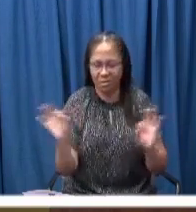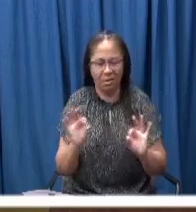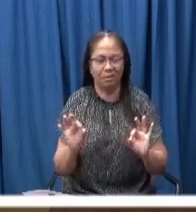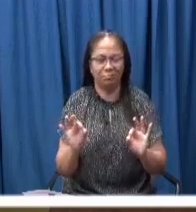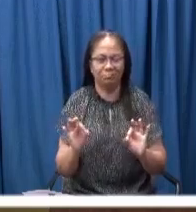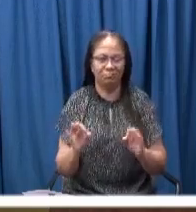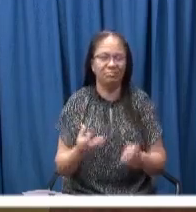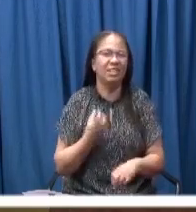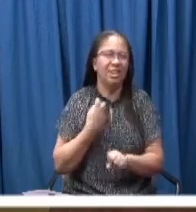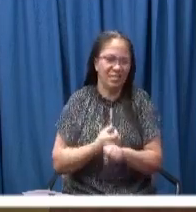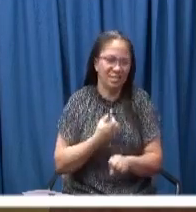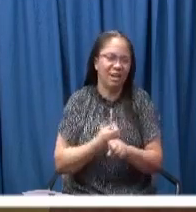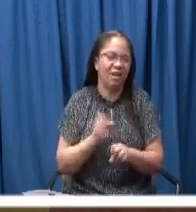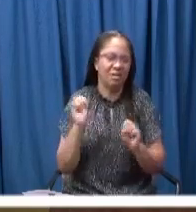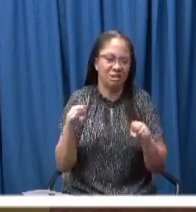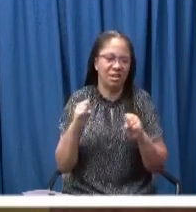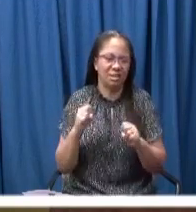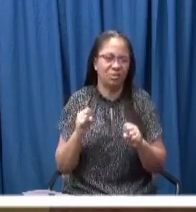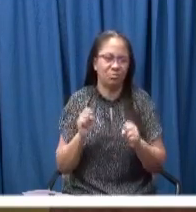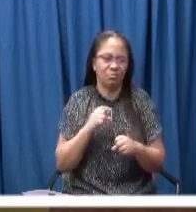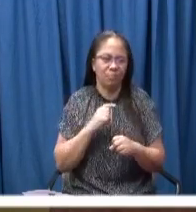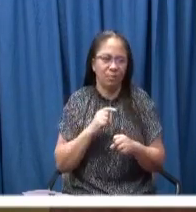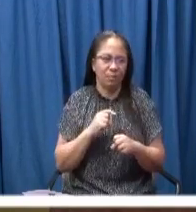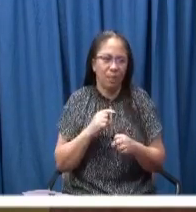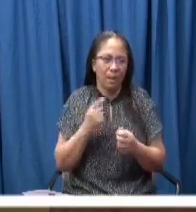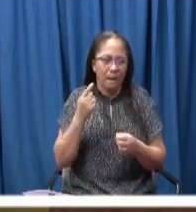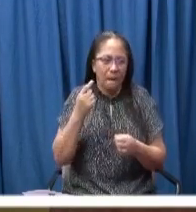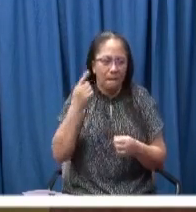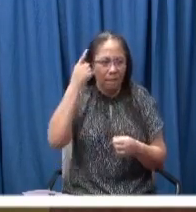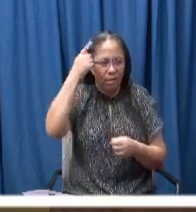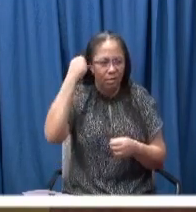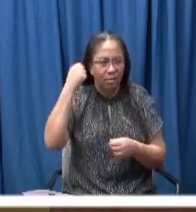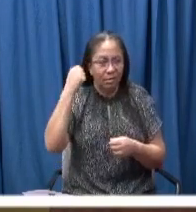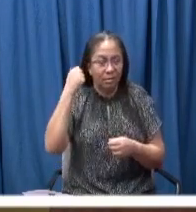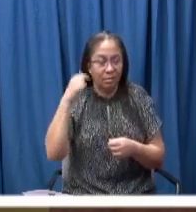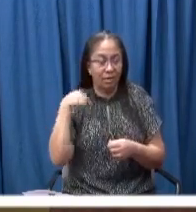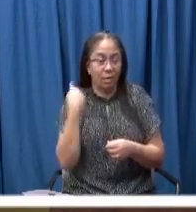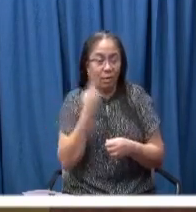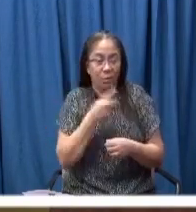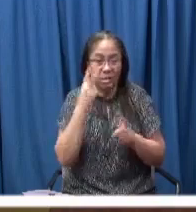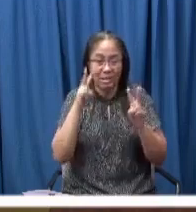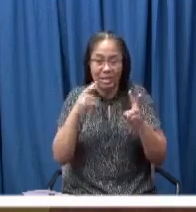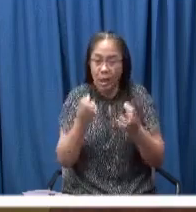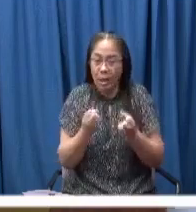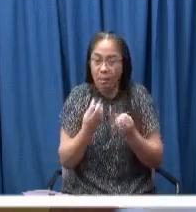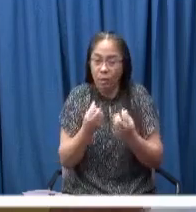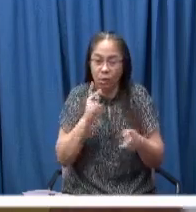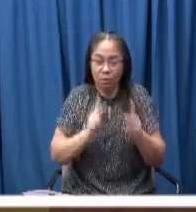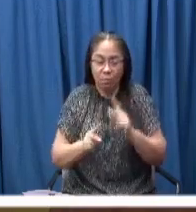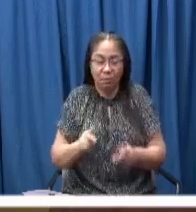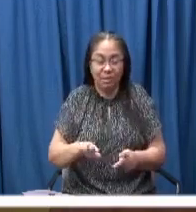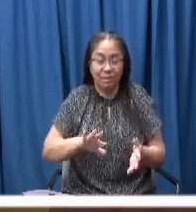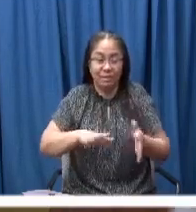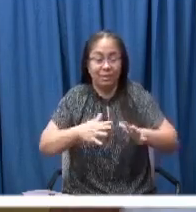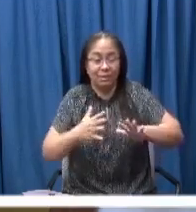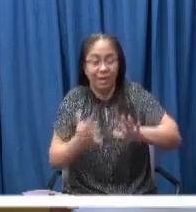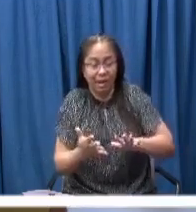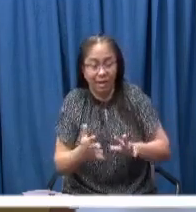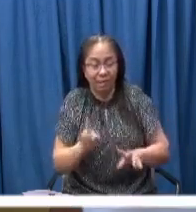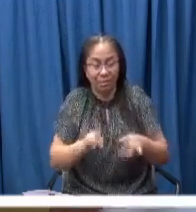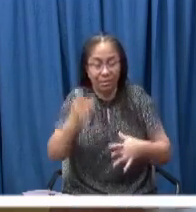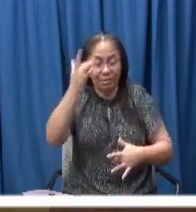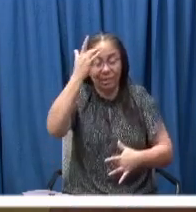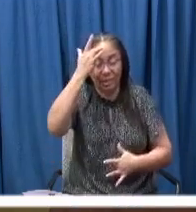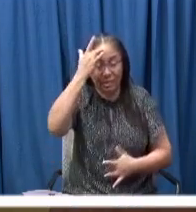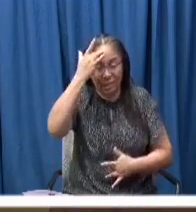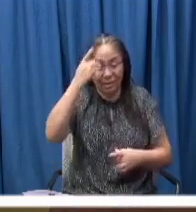one. Because when we see what's happening in wider society, when we see what's happening in the Caribbean, when we see what's happening